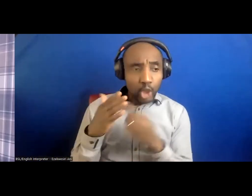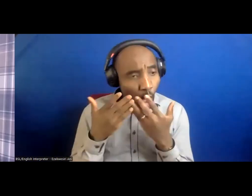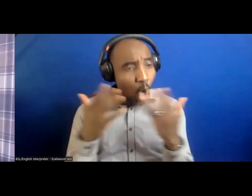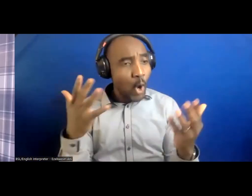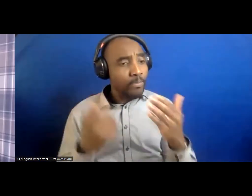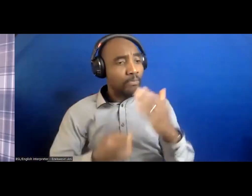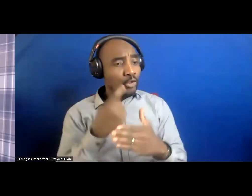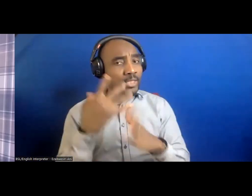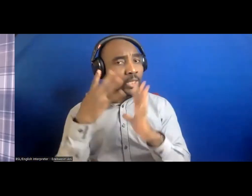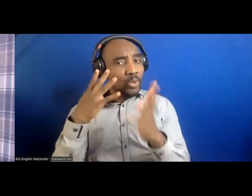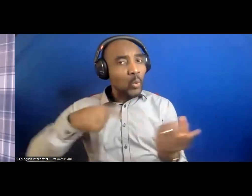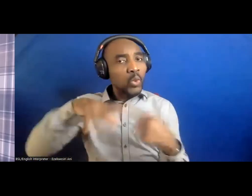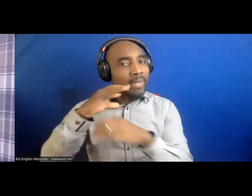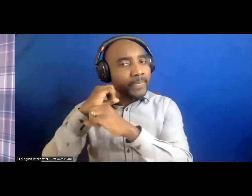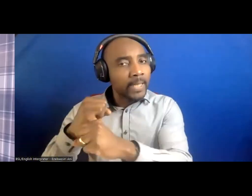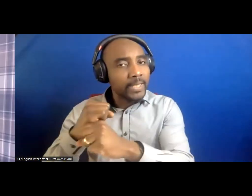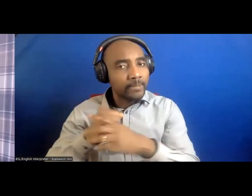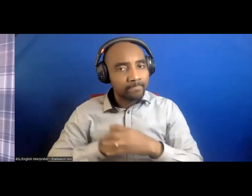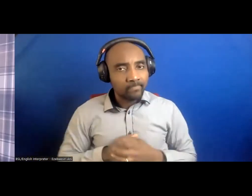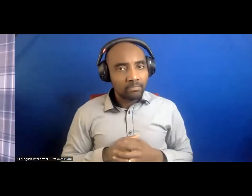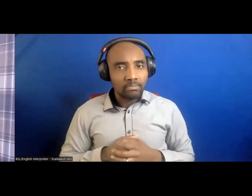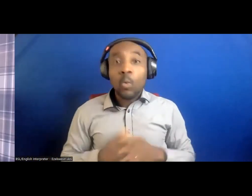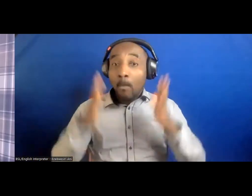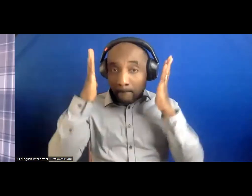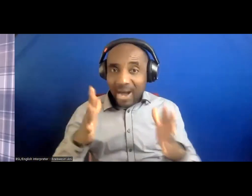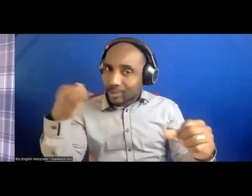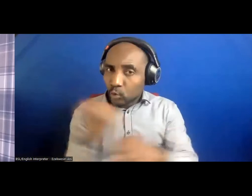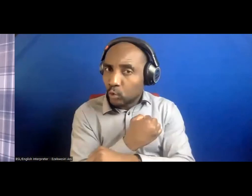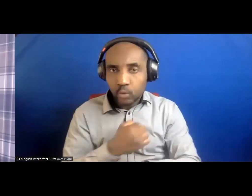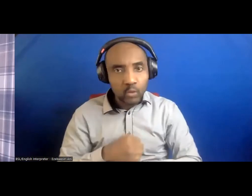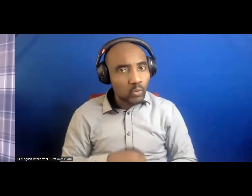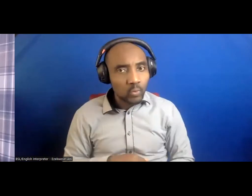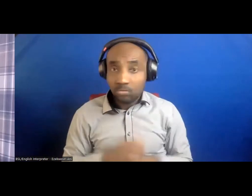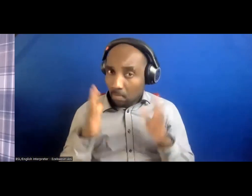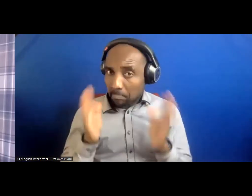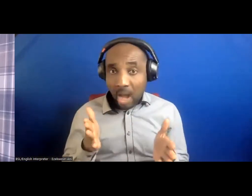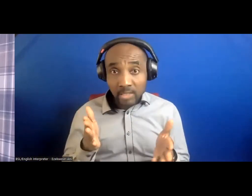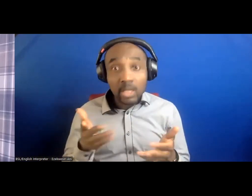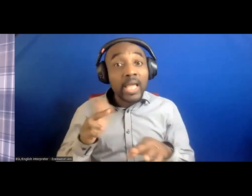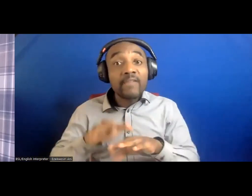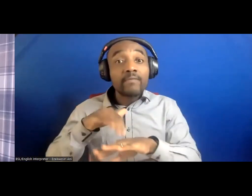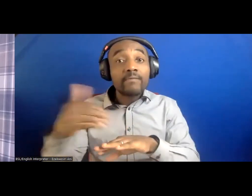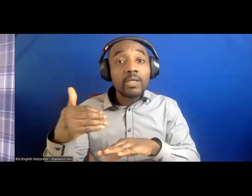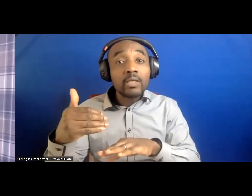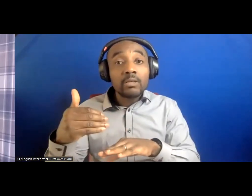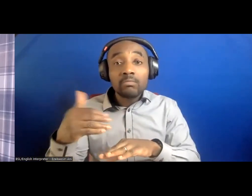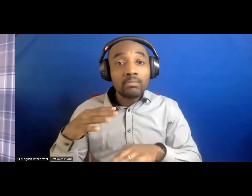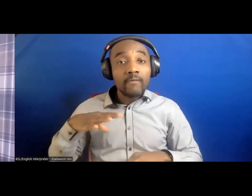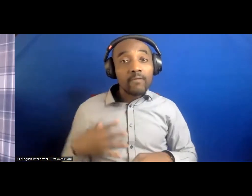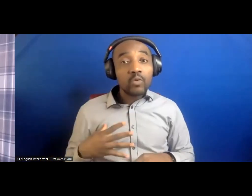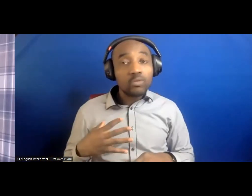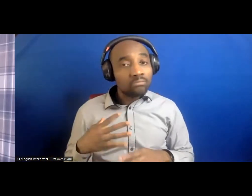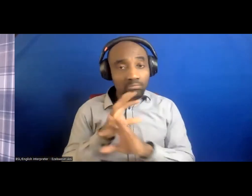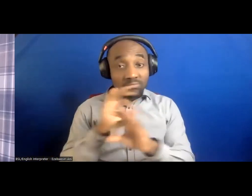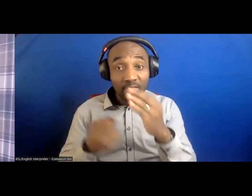be committed to. We must do this because if we don't, nothing will happen, everyone. There is nothing that will be given to